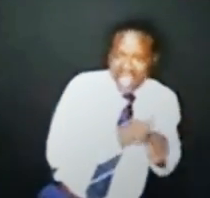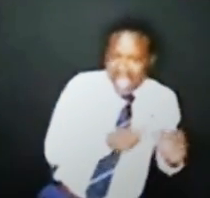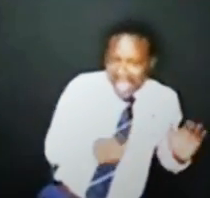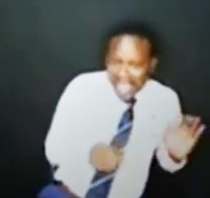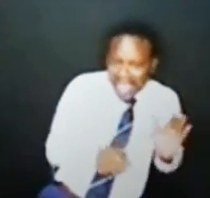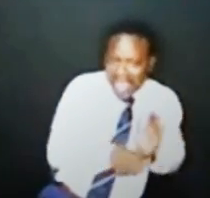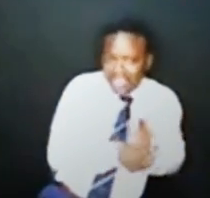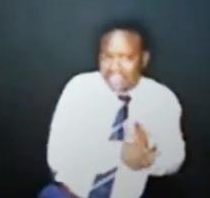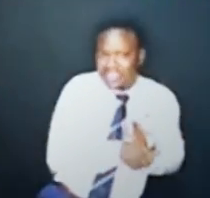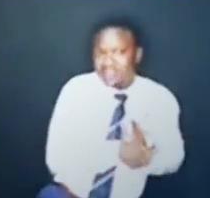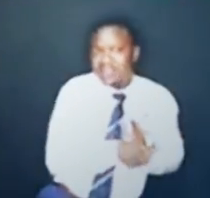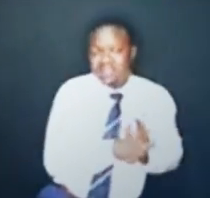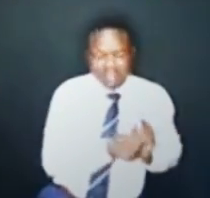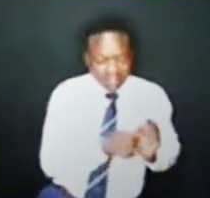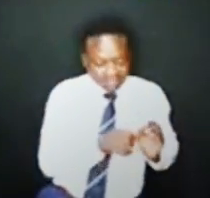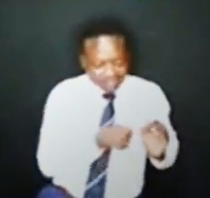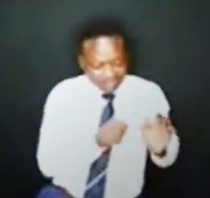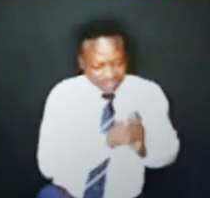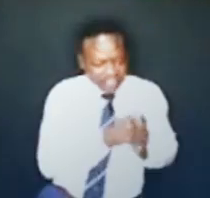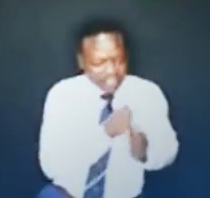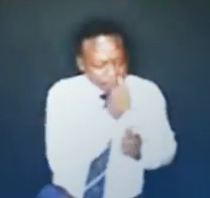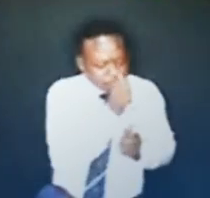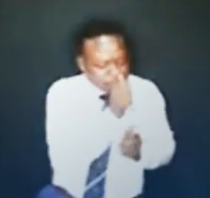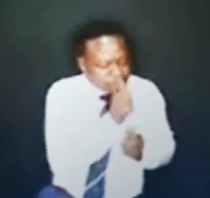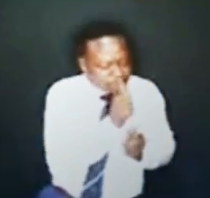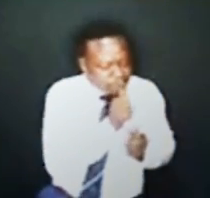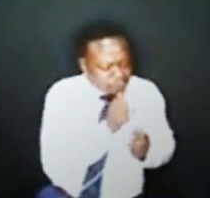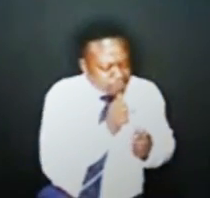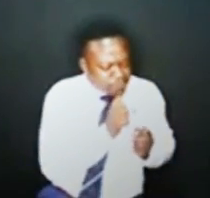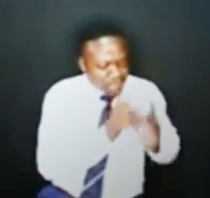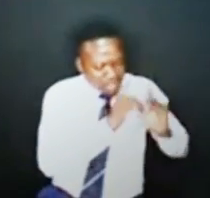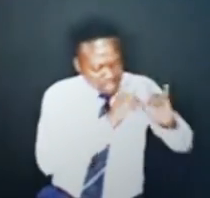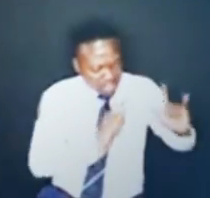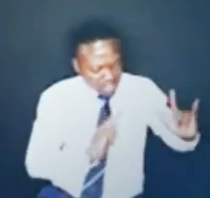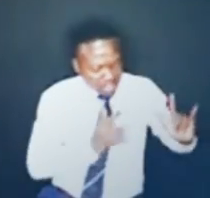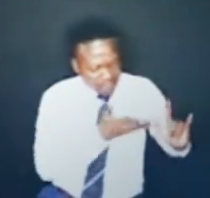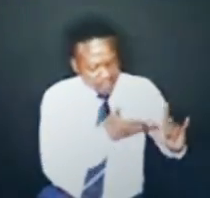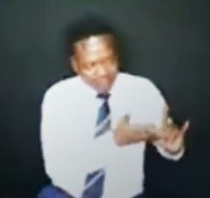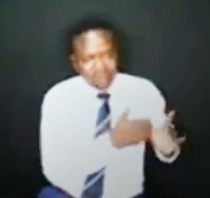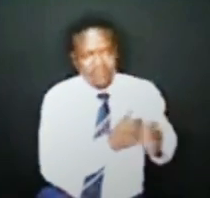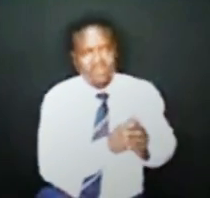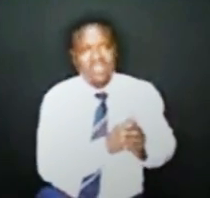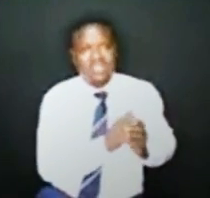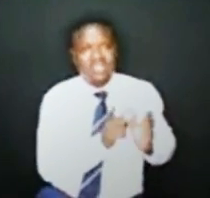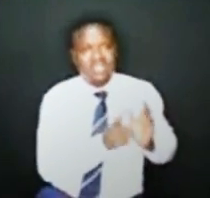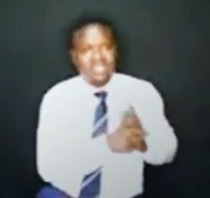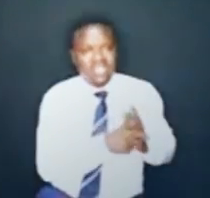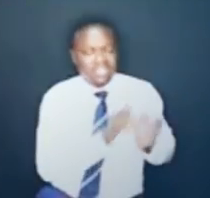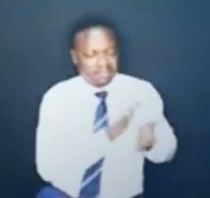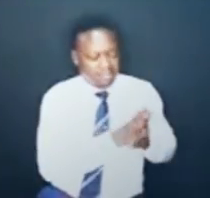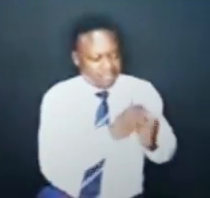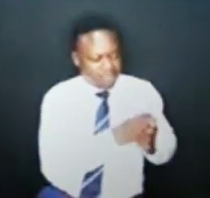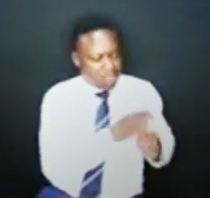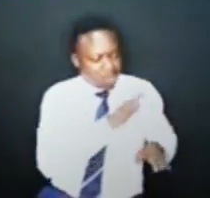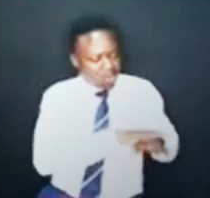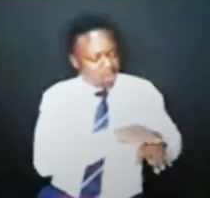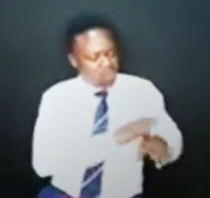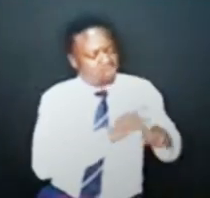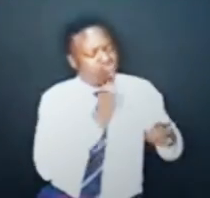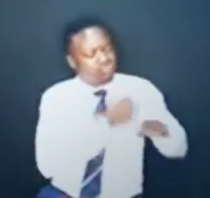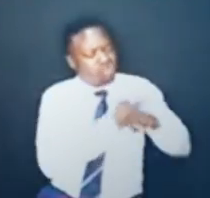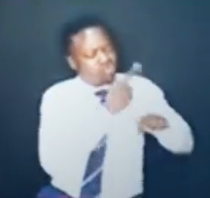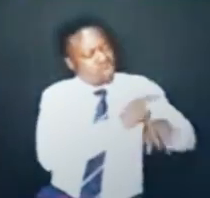shelter of his sacred tent and set me high upon a